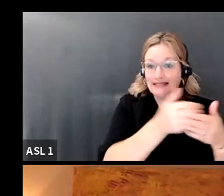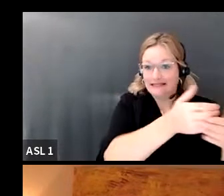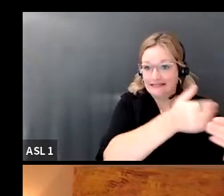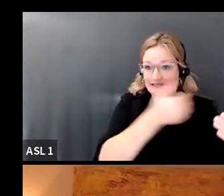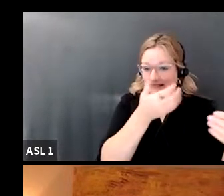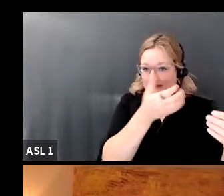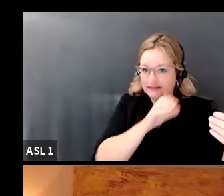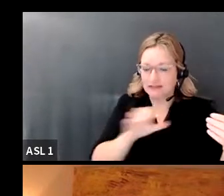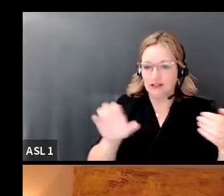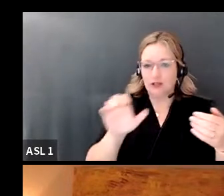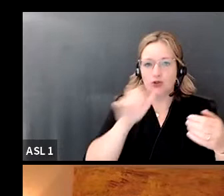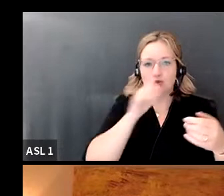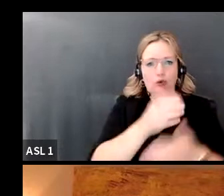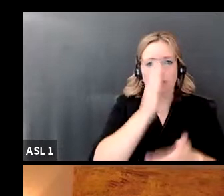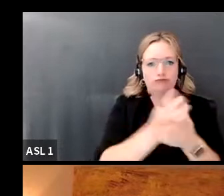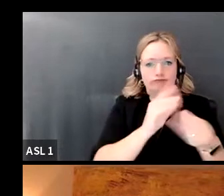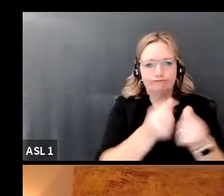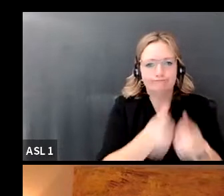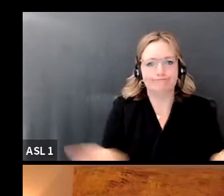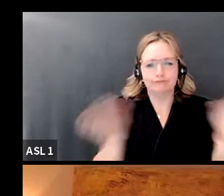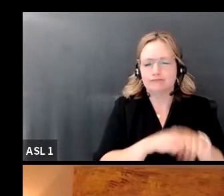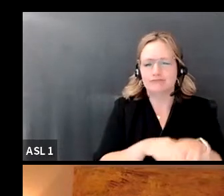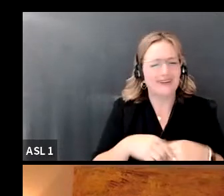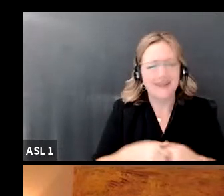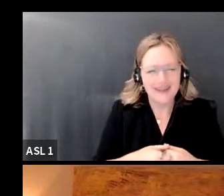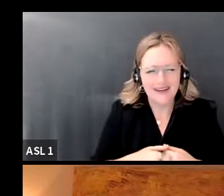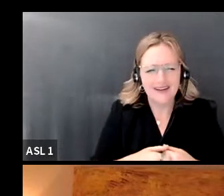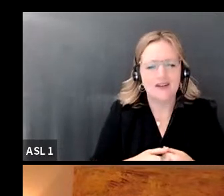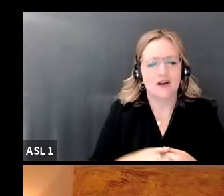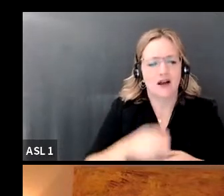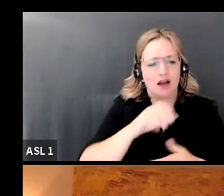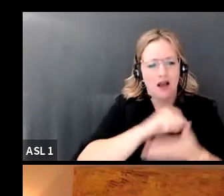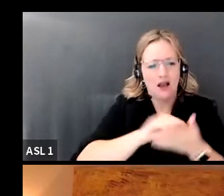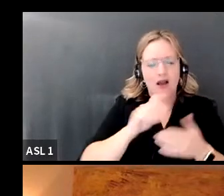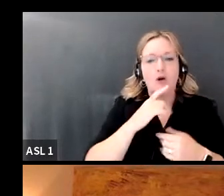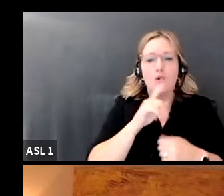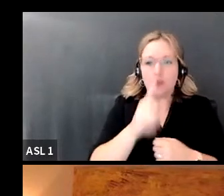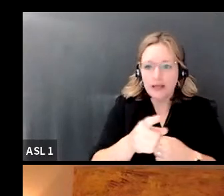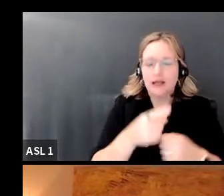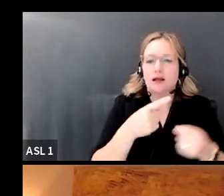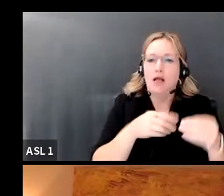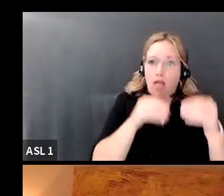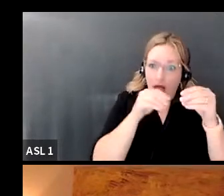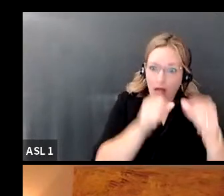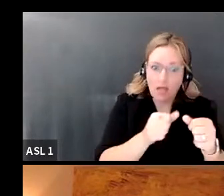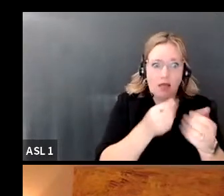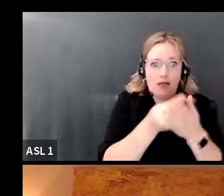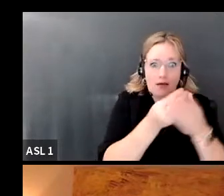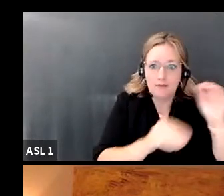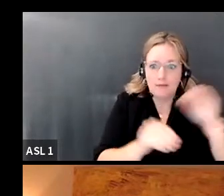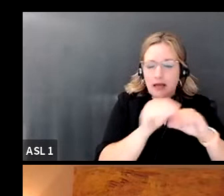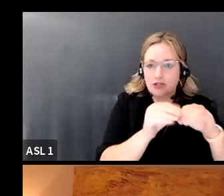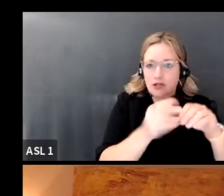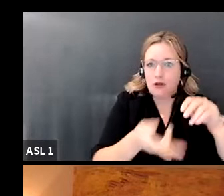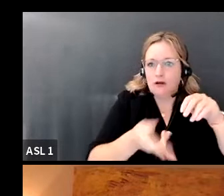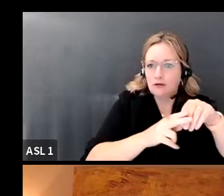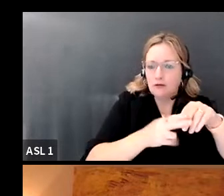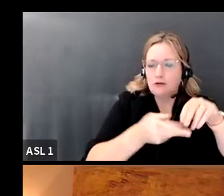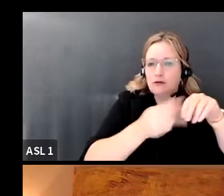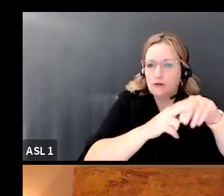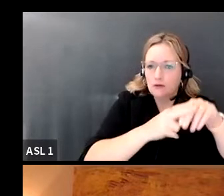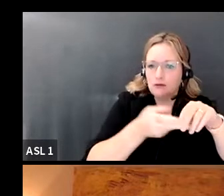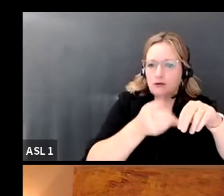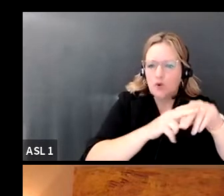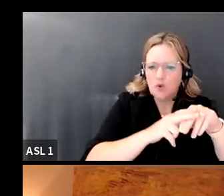ops from continuing to receive excessive budget funds because this would only allow ops to keep